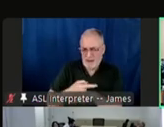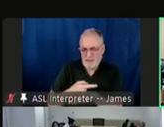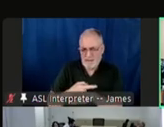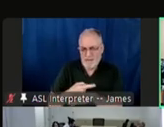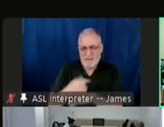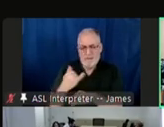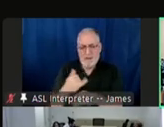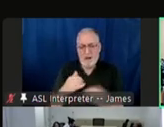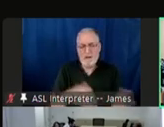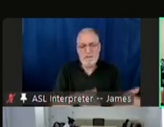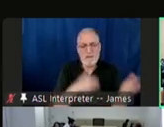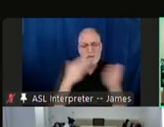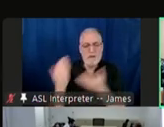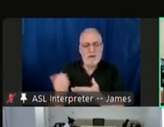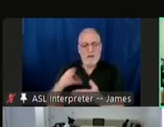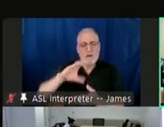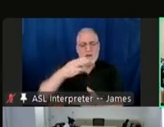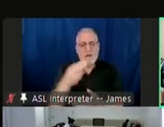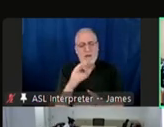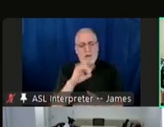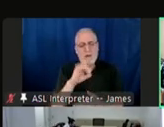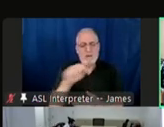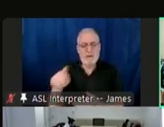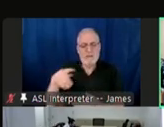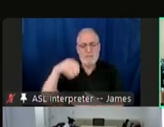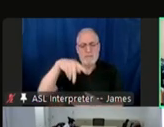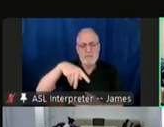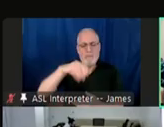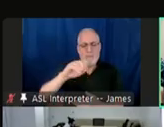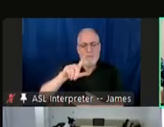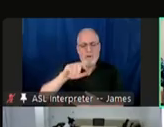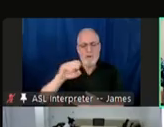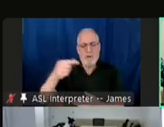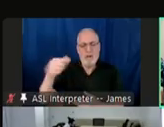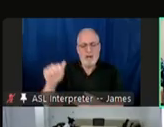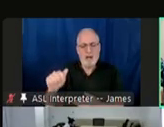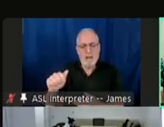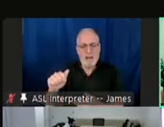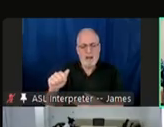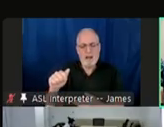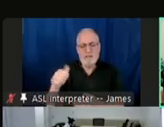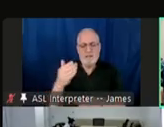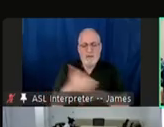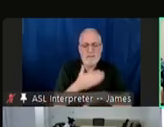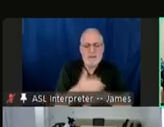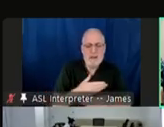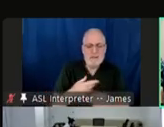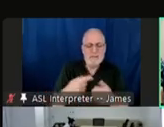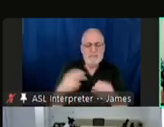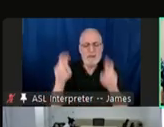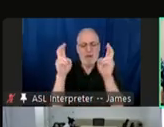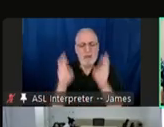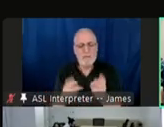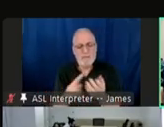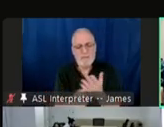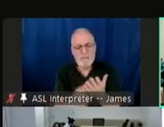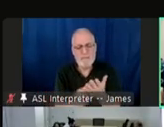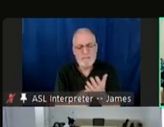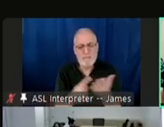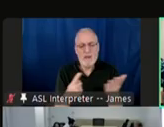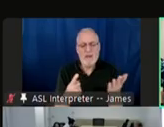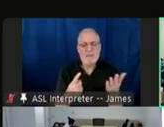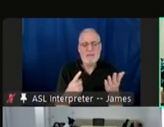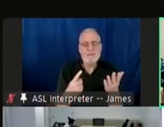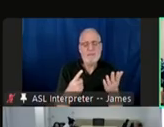floor over to Chris Palega. He has some updates and topics for discussion, and we'll lead off with some HIPAA compliance